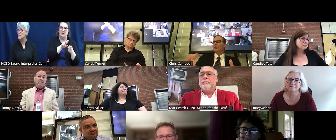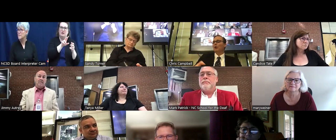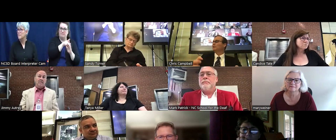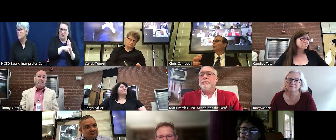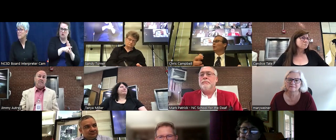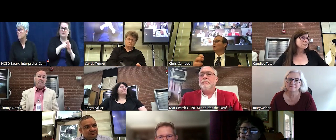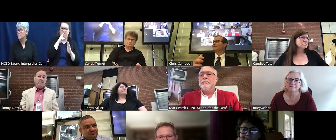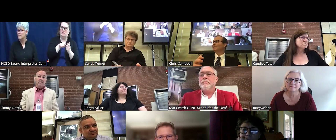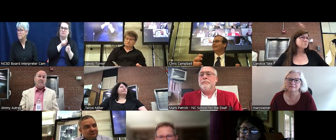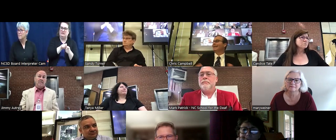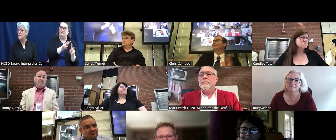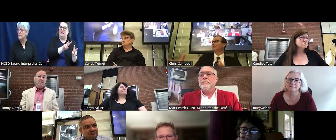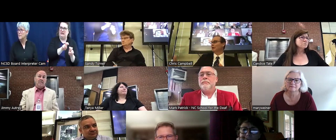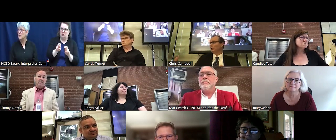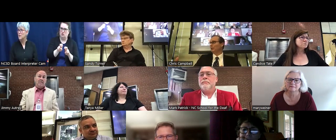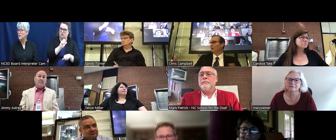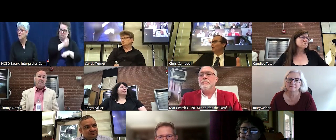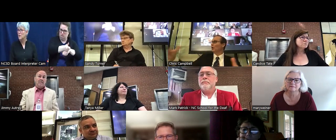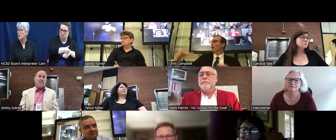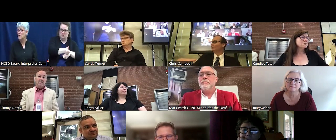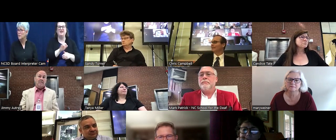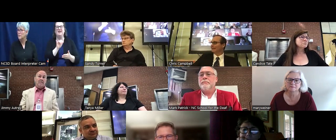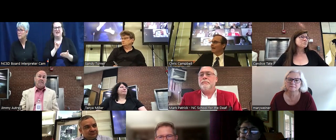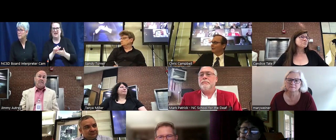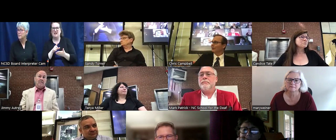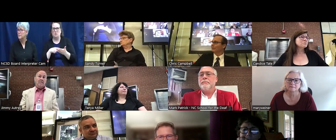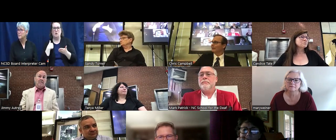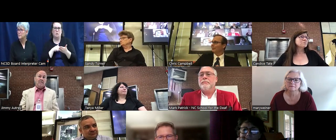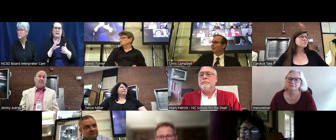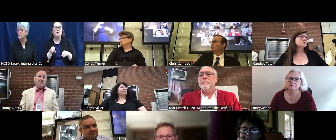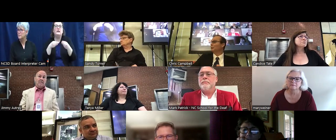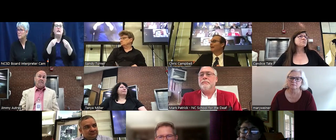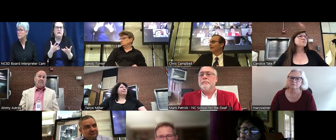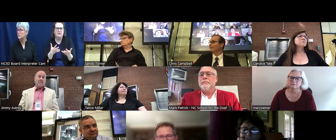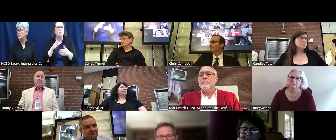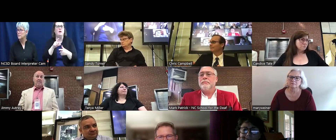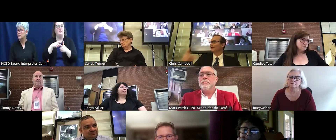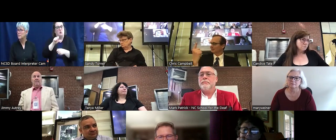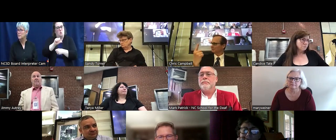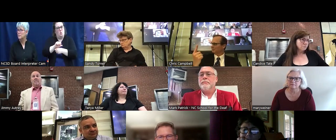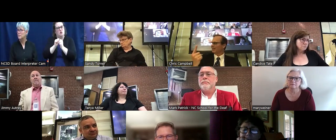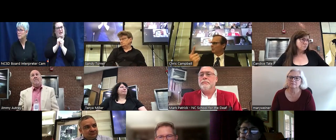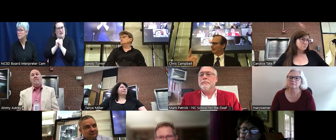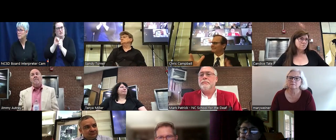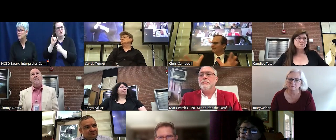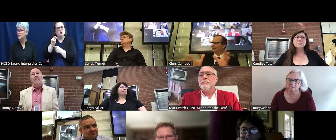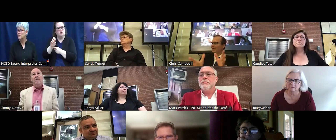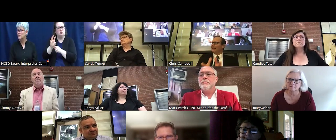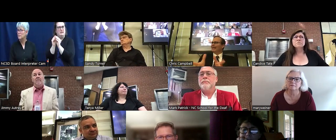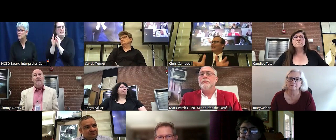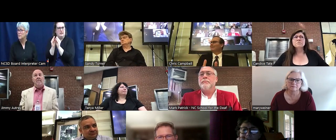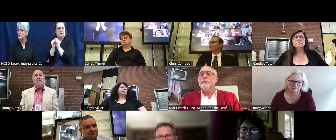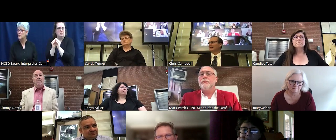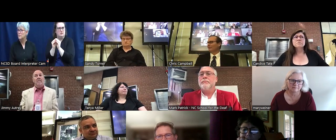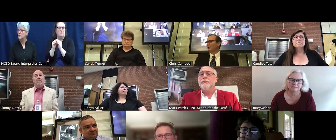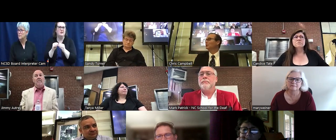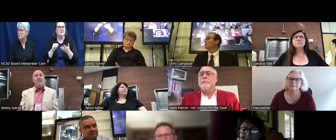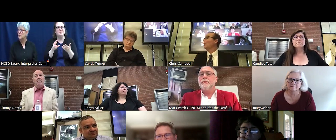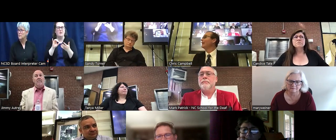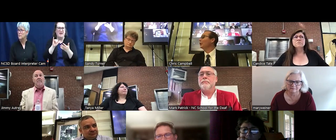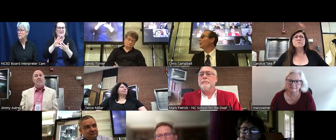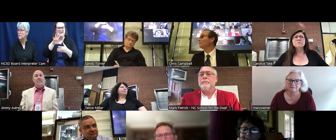Those we're going to give to you and work on together at the June meeting. So that's phase one. It's kind of in and of itself